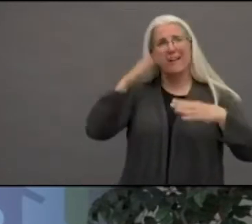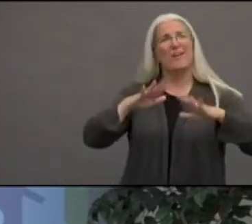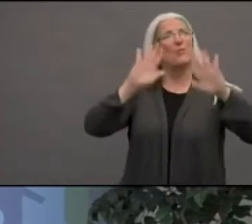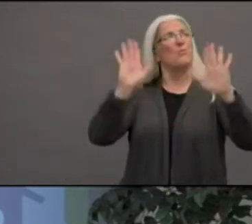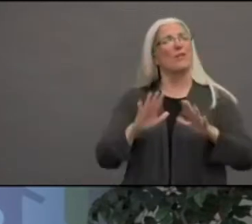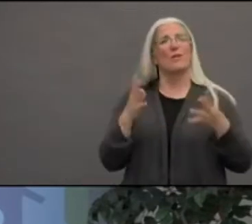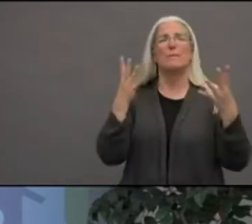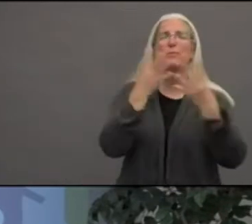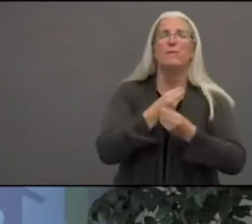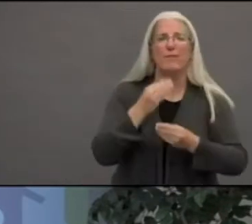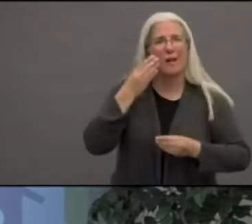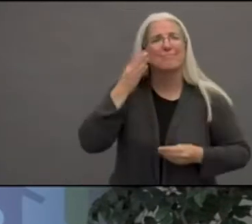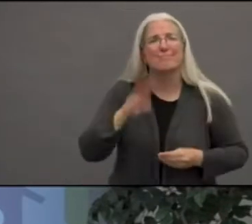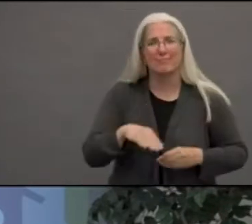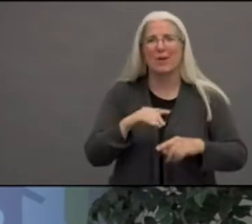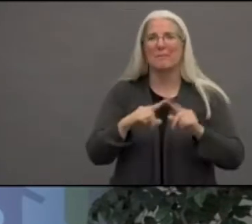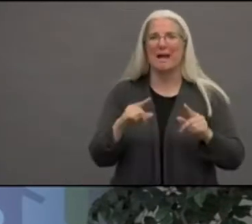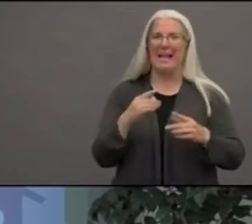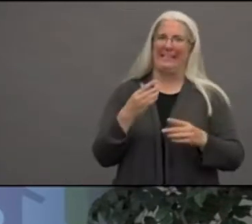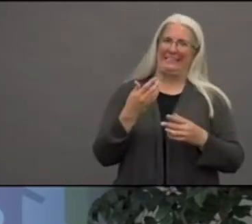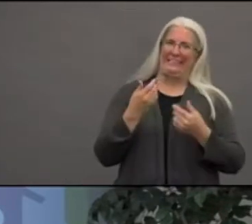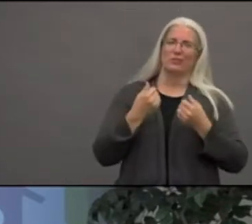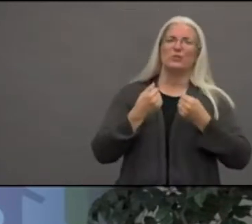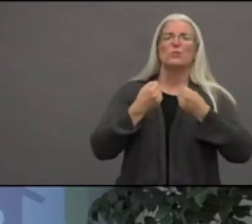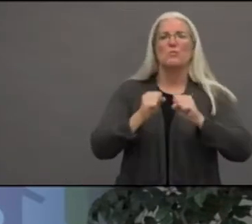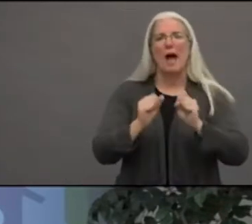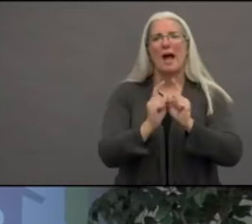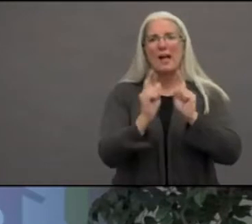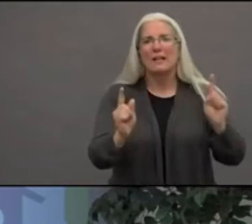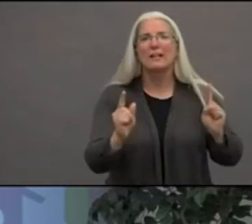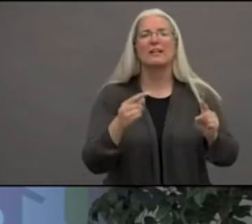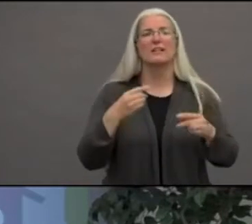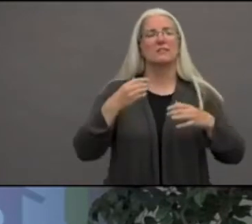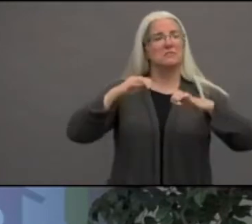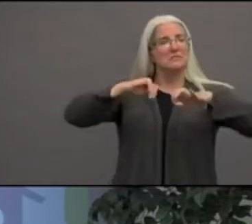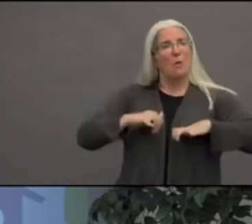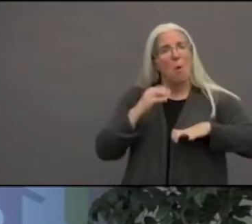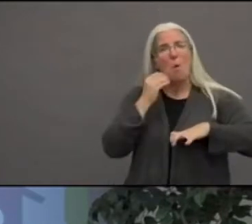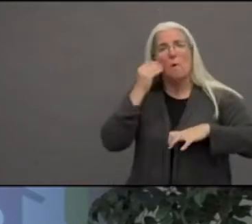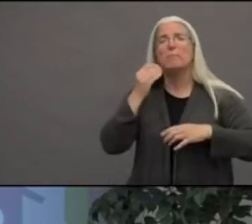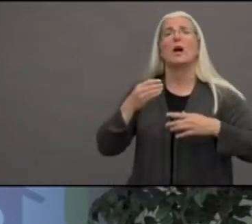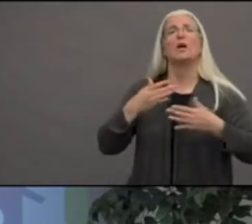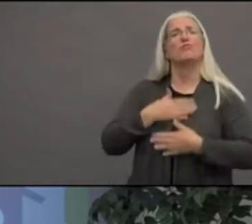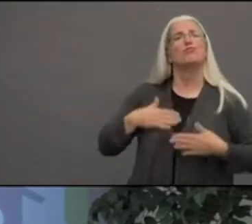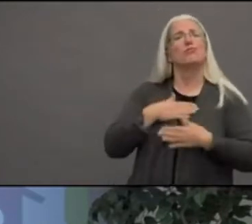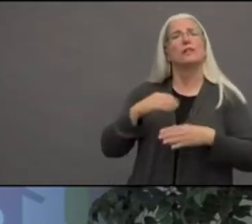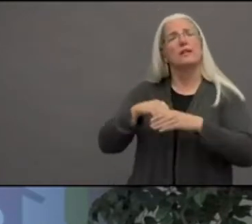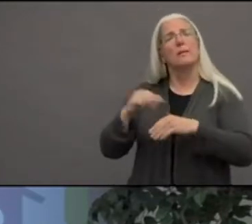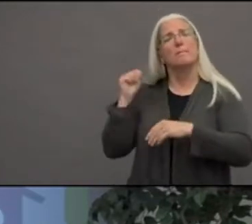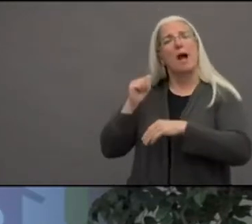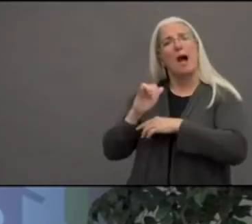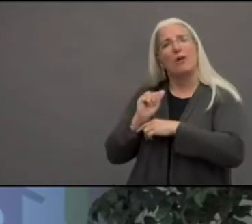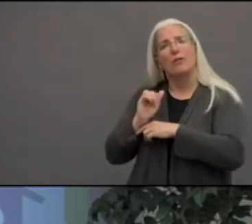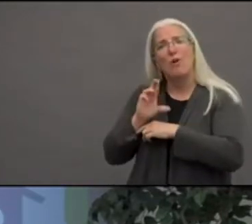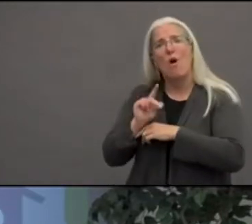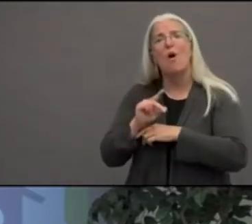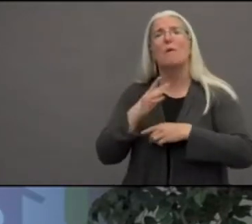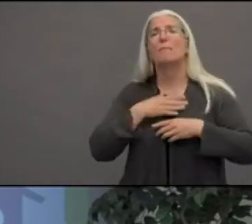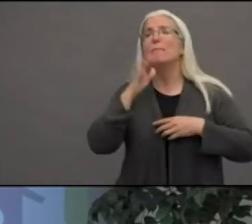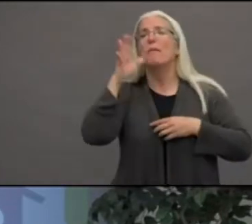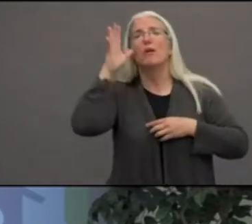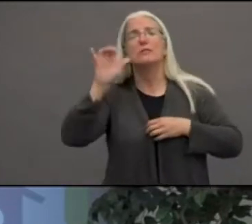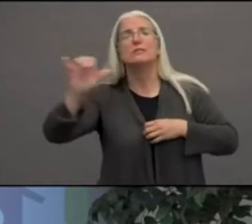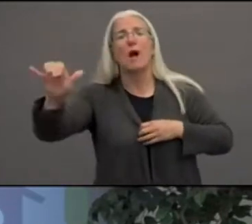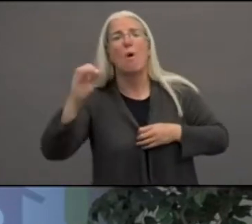having a backyard barbecue with my husband, who I live with, and Zoom in my parents, who are going to be doing the same at home. It is sad to